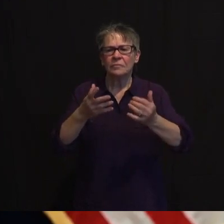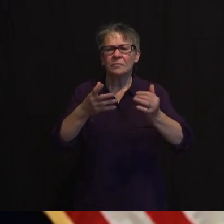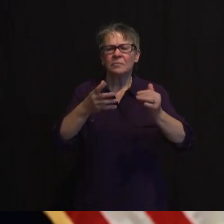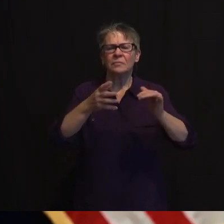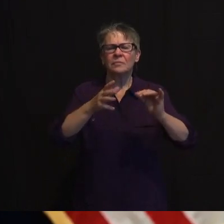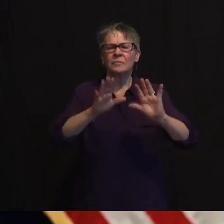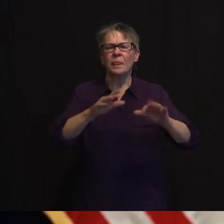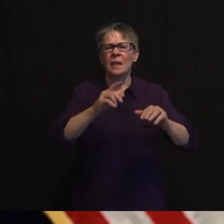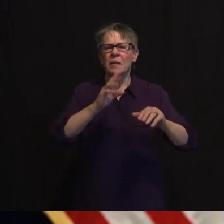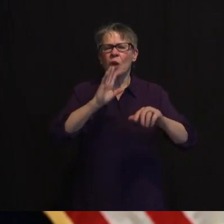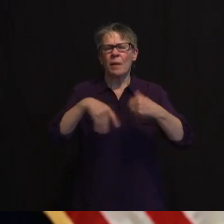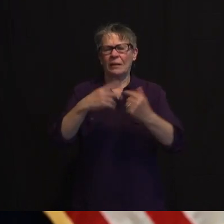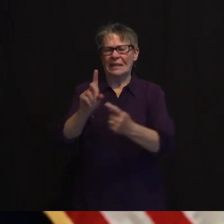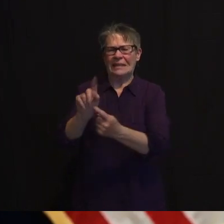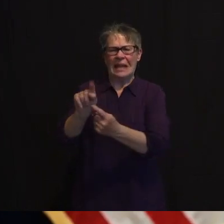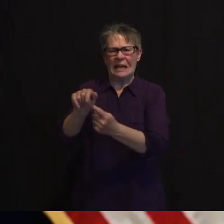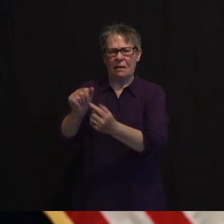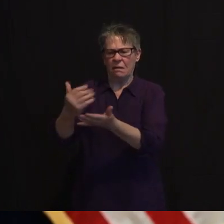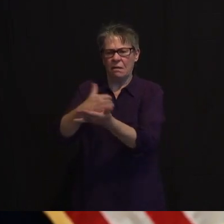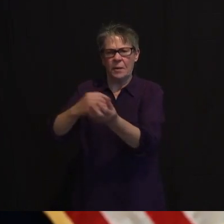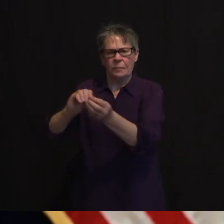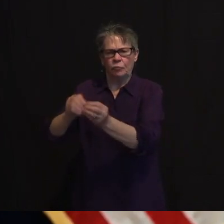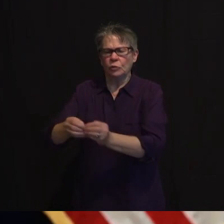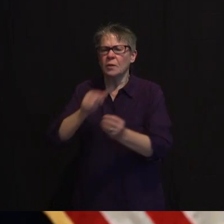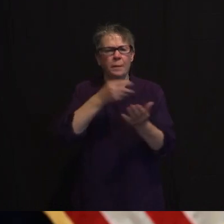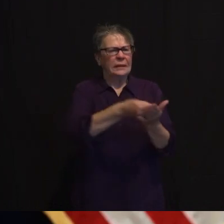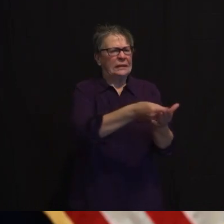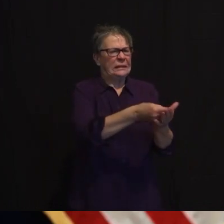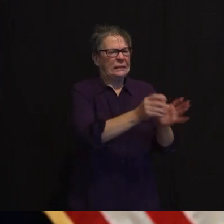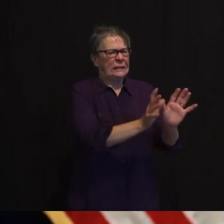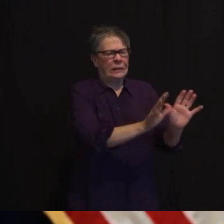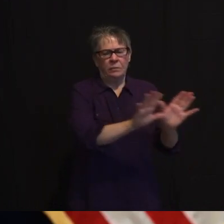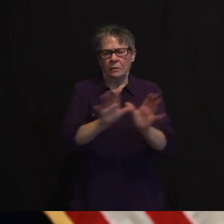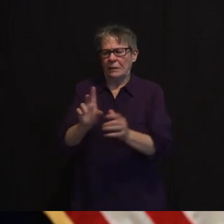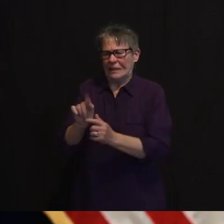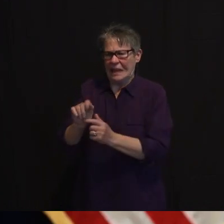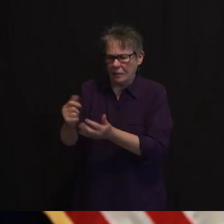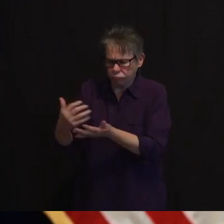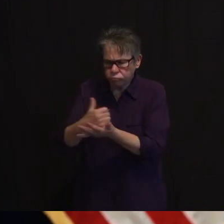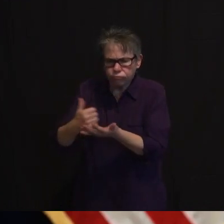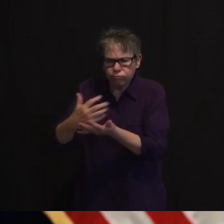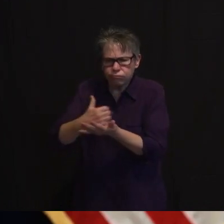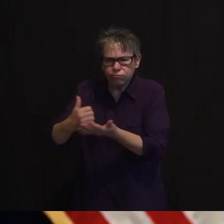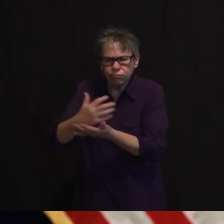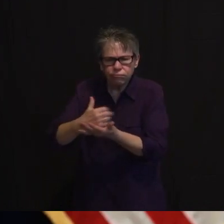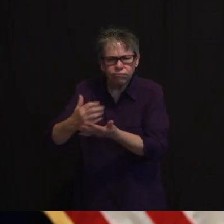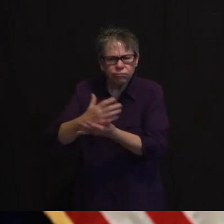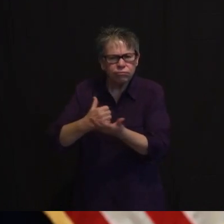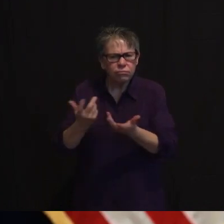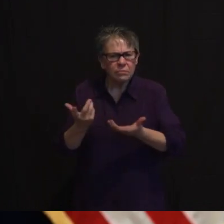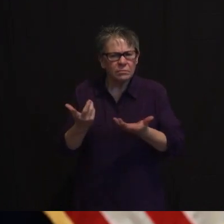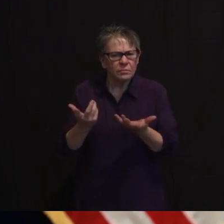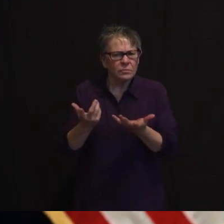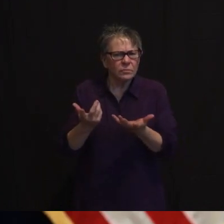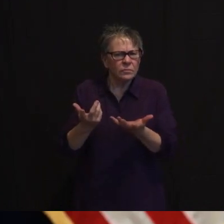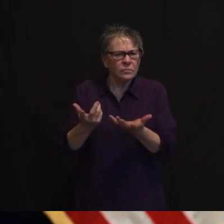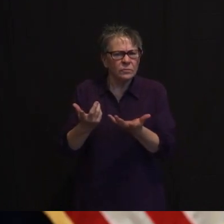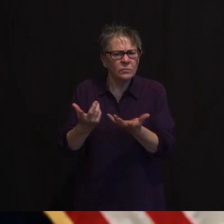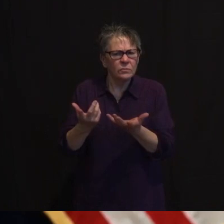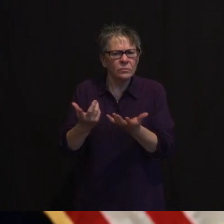And so that's nobody's fault. It's just a reality. This is the state, the hand we've been dealt, and we're going to manage it to the very best